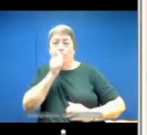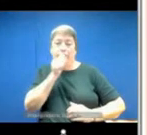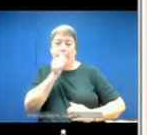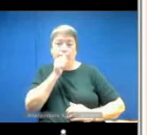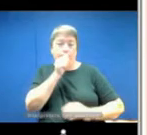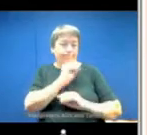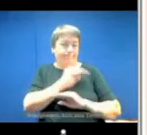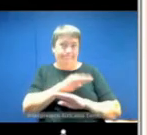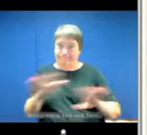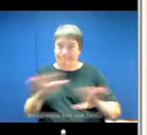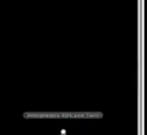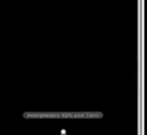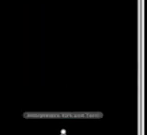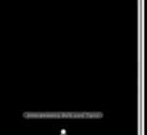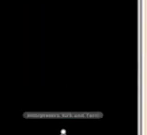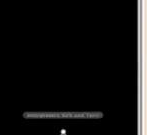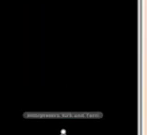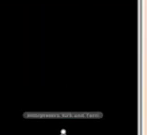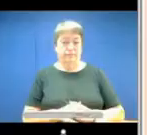And secondly,